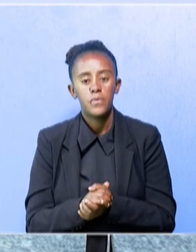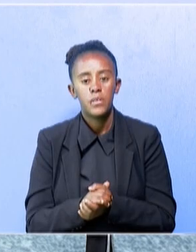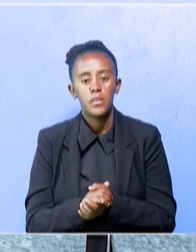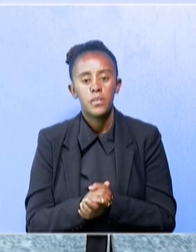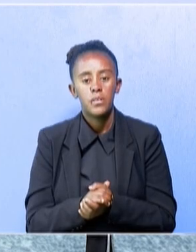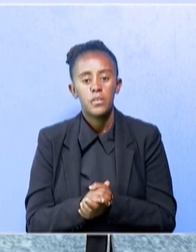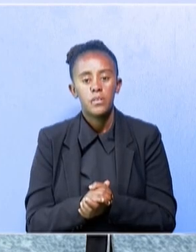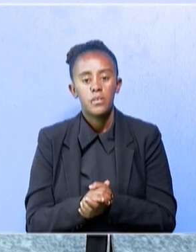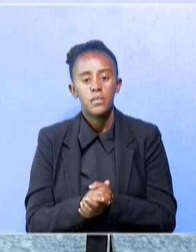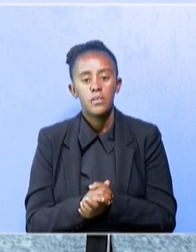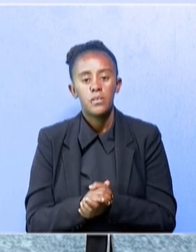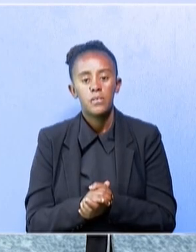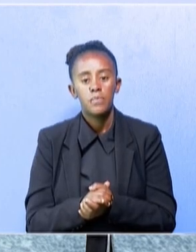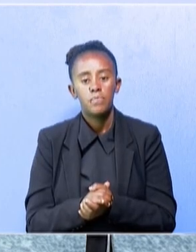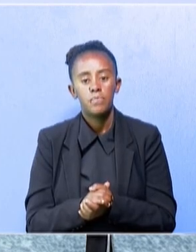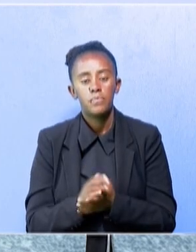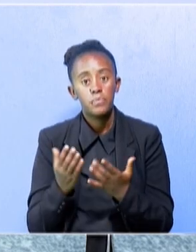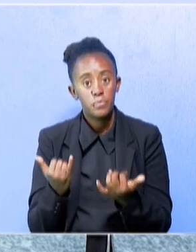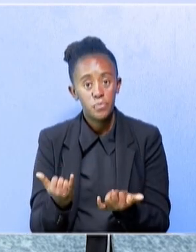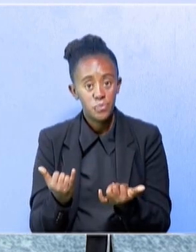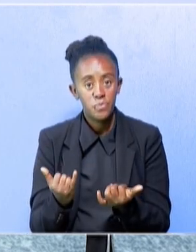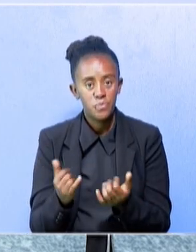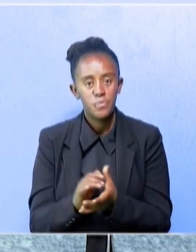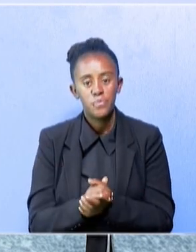Good. Here now,